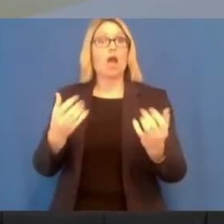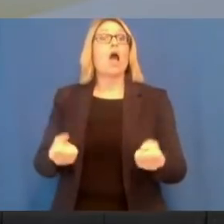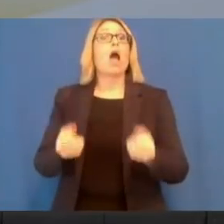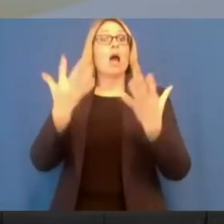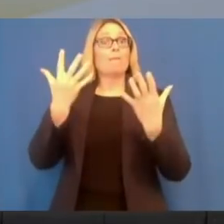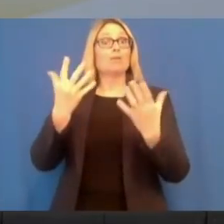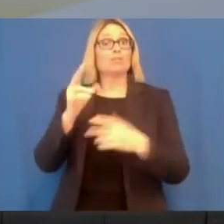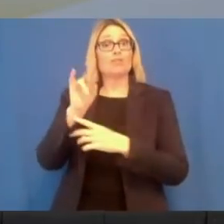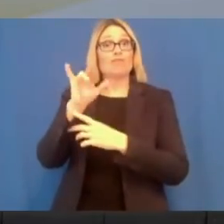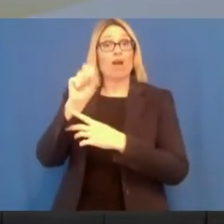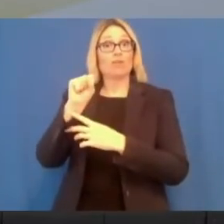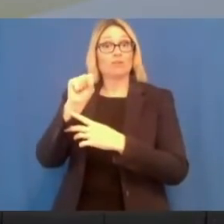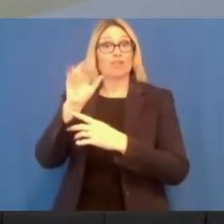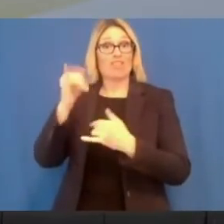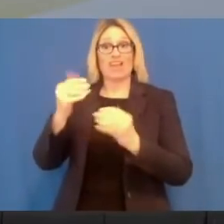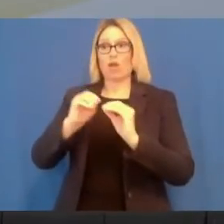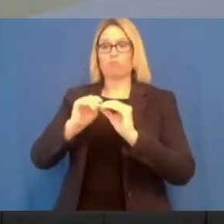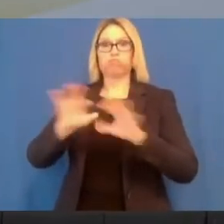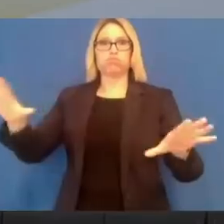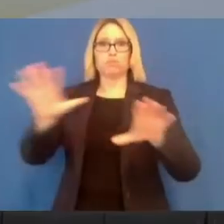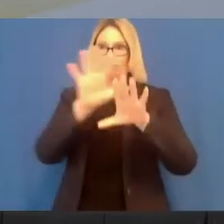is circulating in our province.